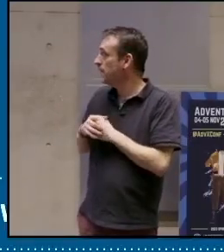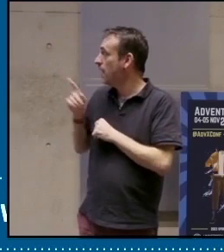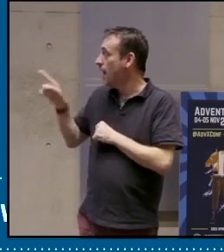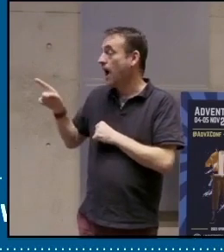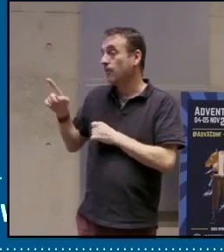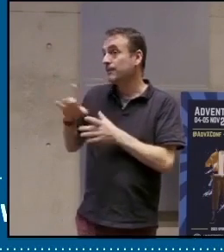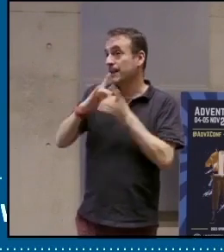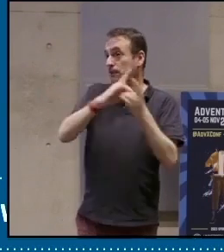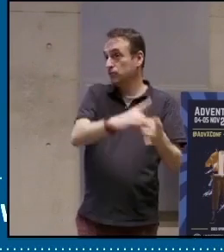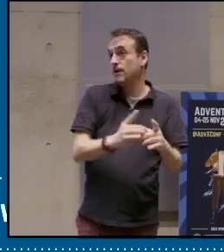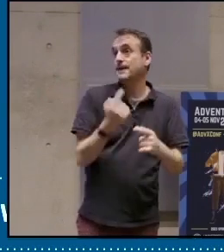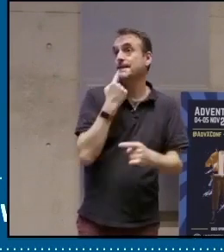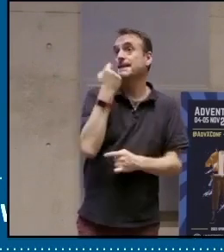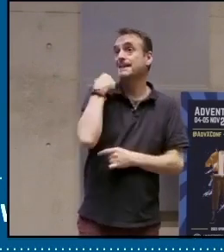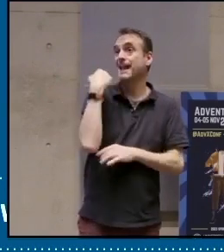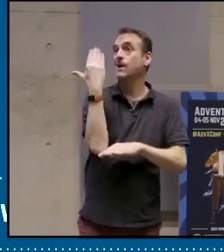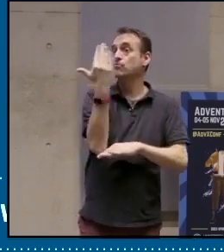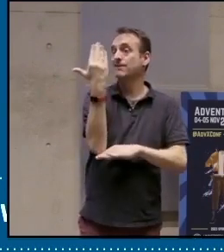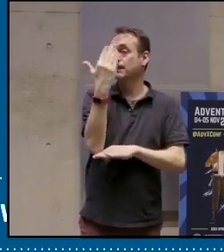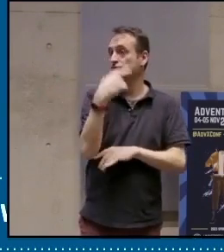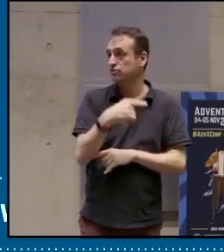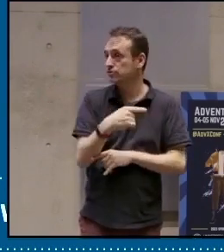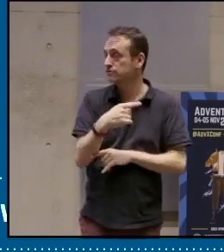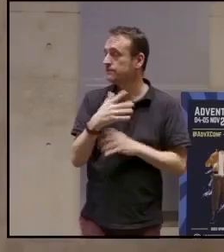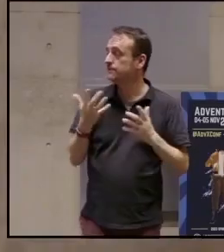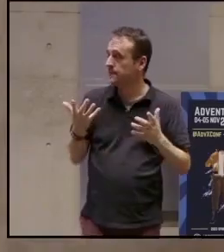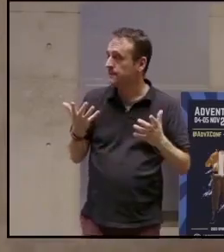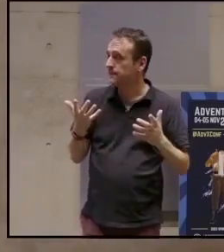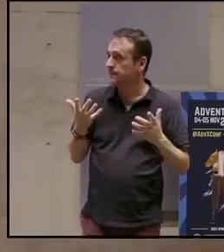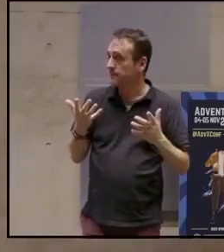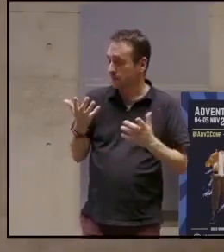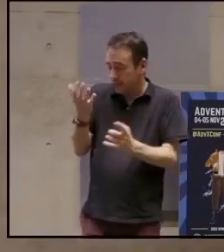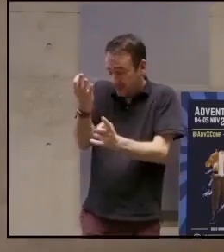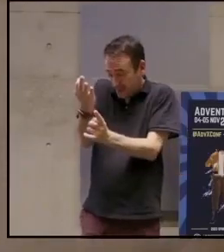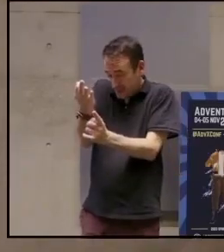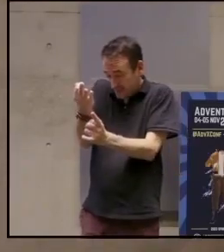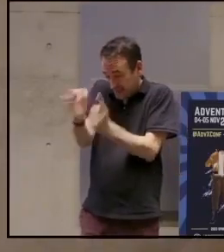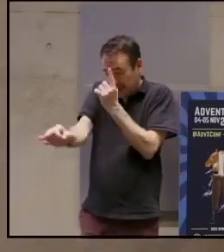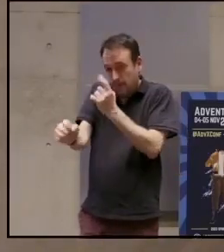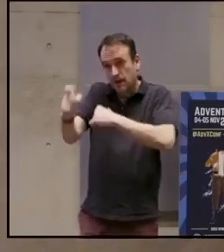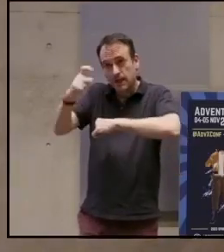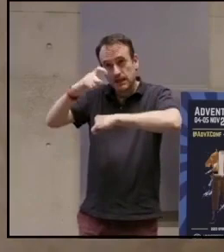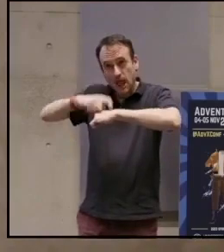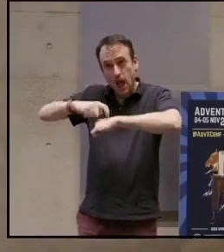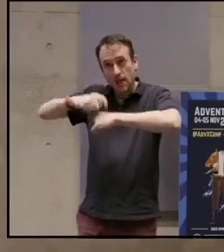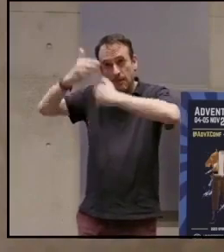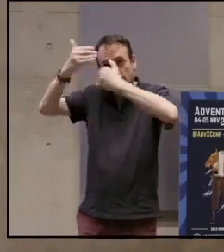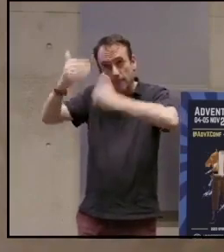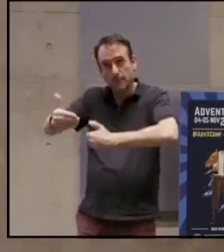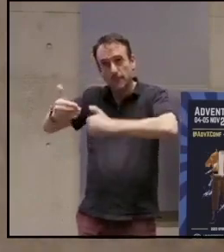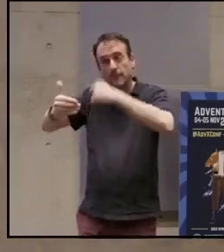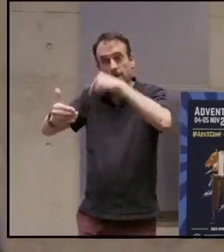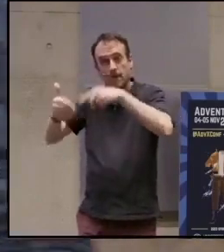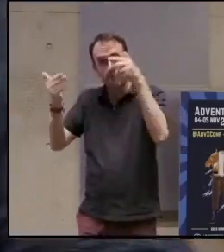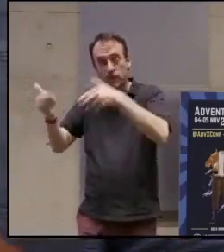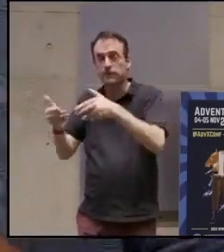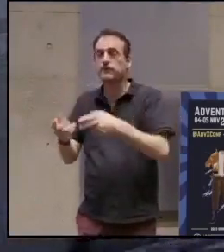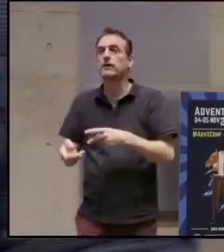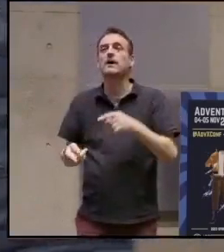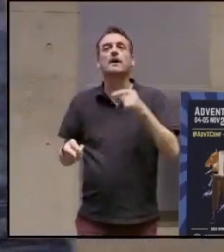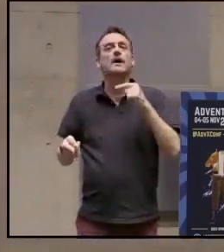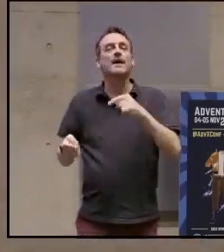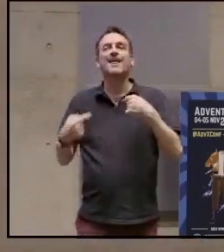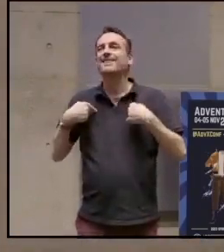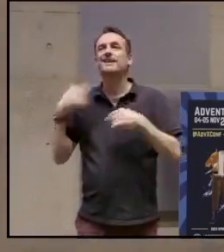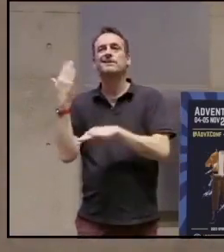yesterday. Because the truth is, if you do have a specific thing you're trying to do, there are other things you can do. And that's not what this talk is going to go